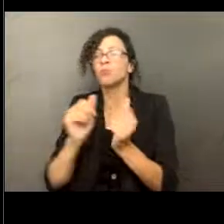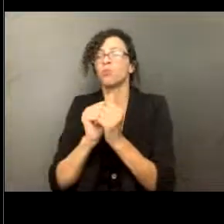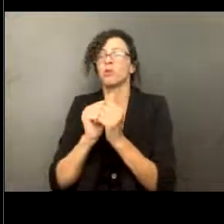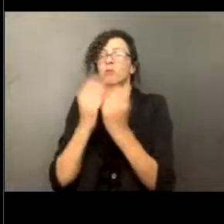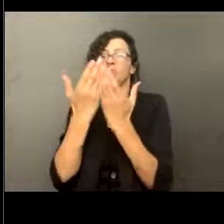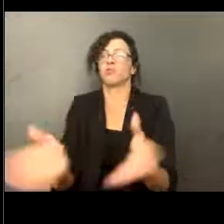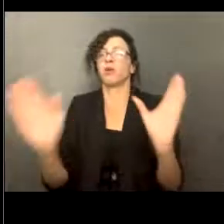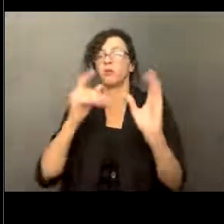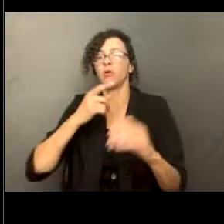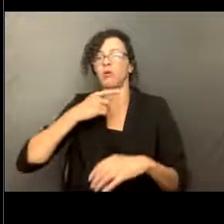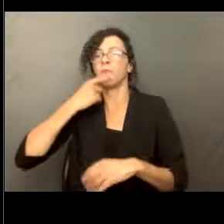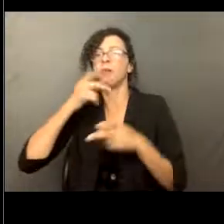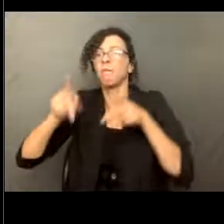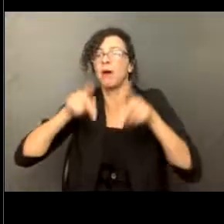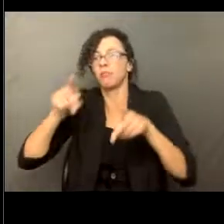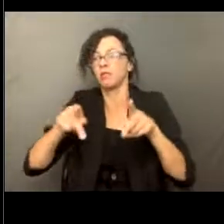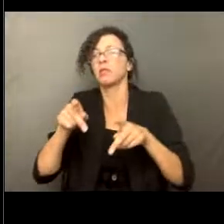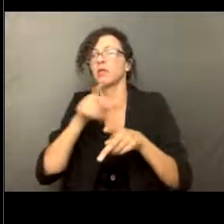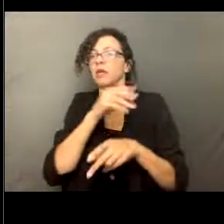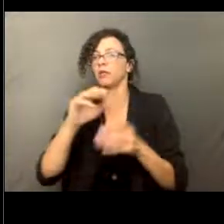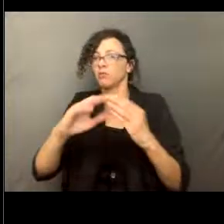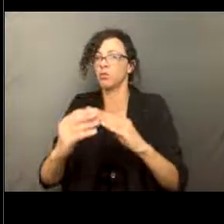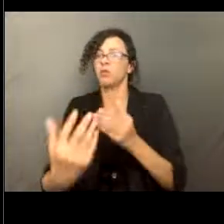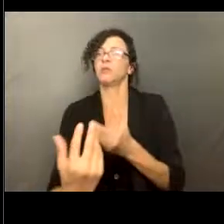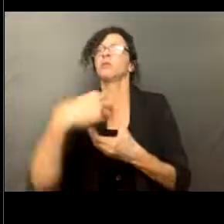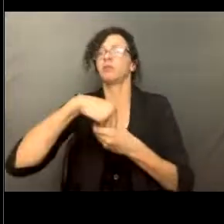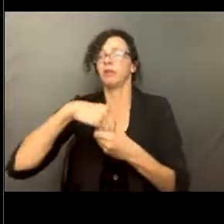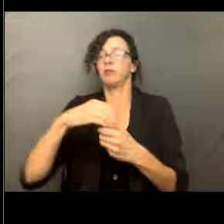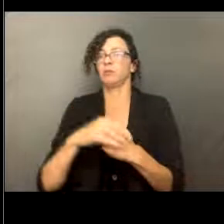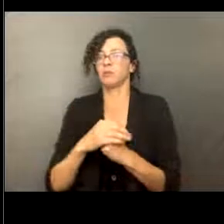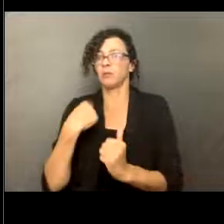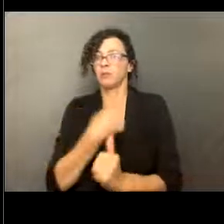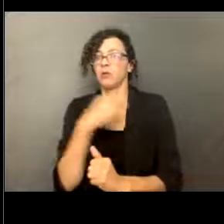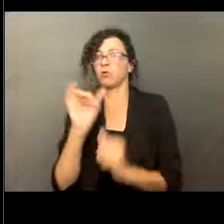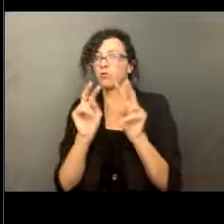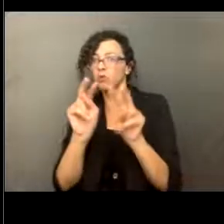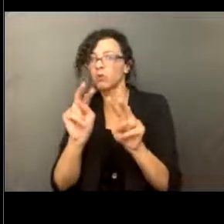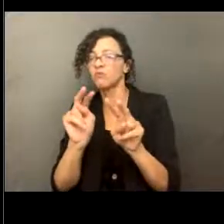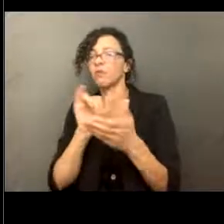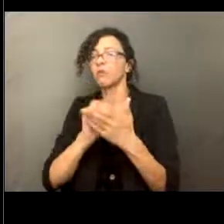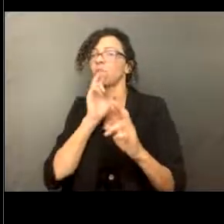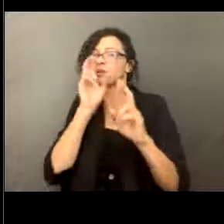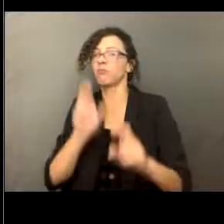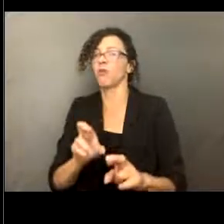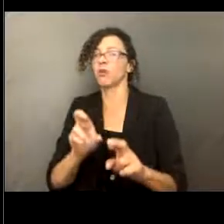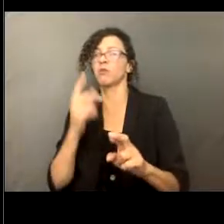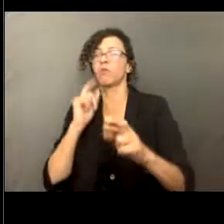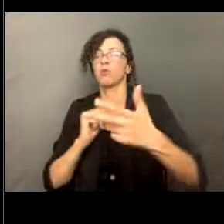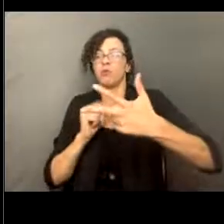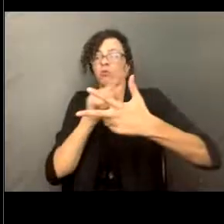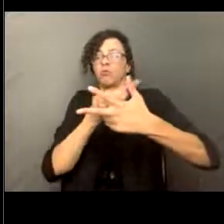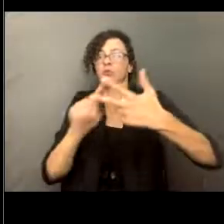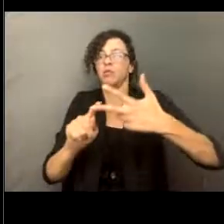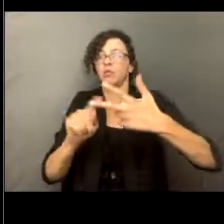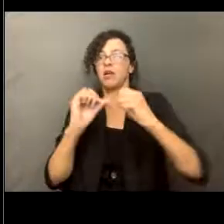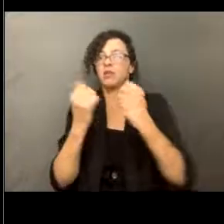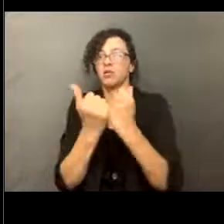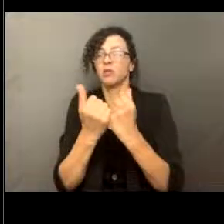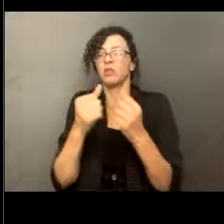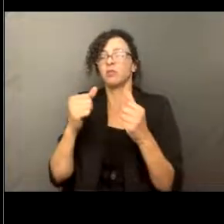in. And we also look forward to this report moving our 3 agencies into a next iteration of listening sessions and the commitment